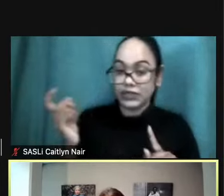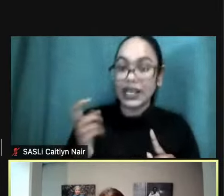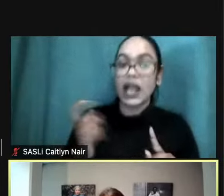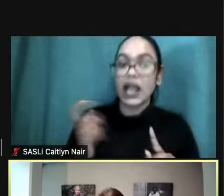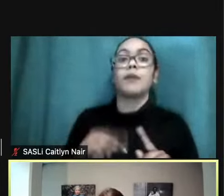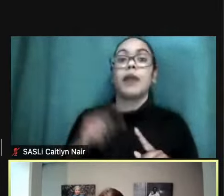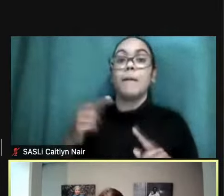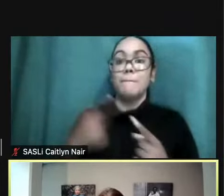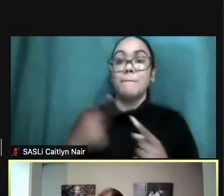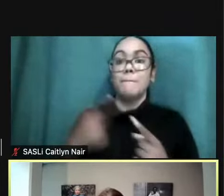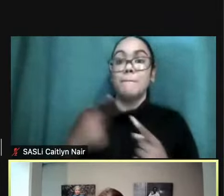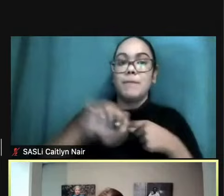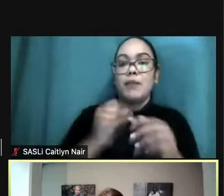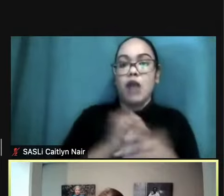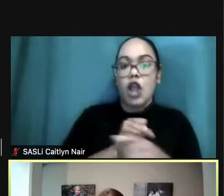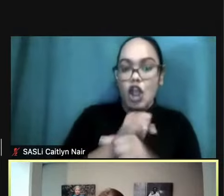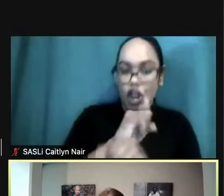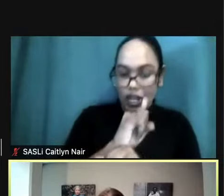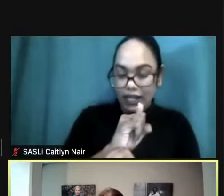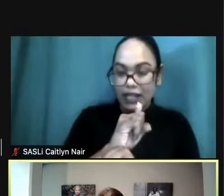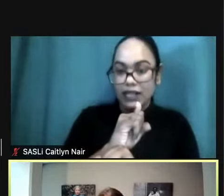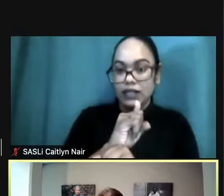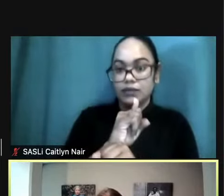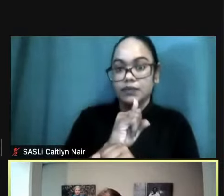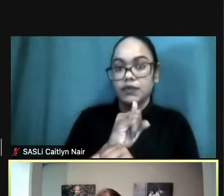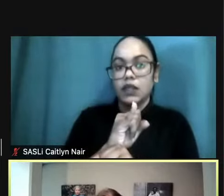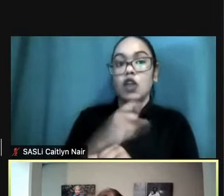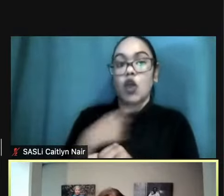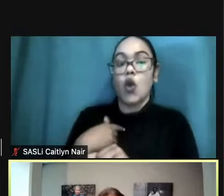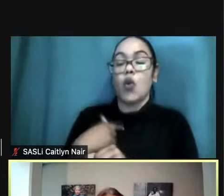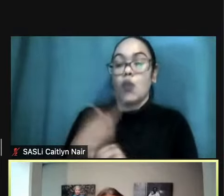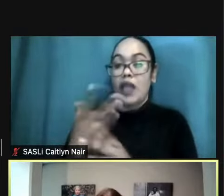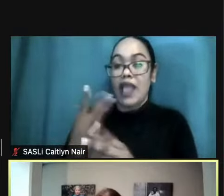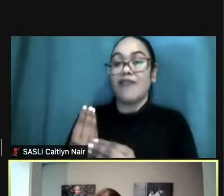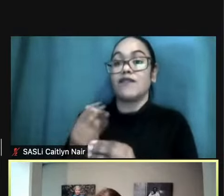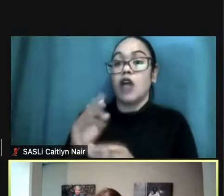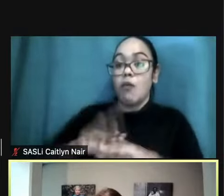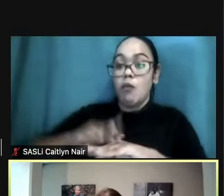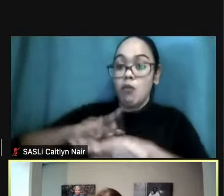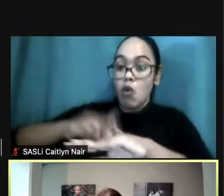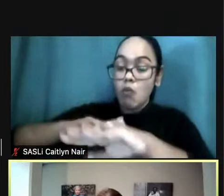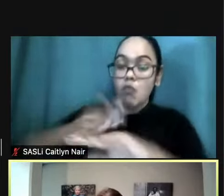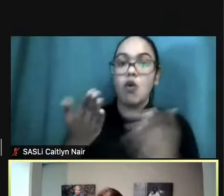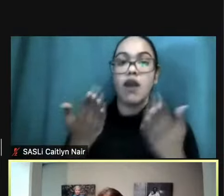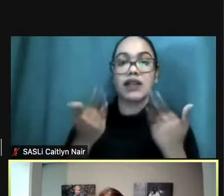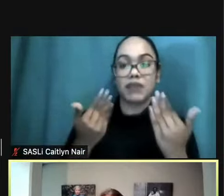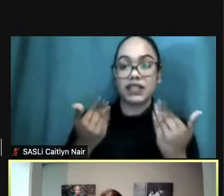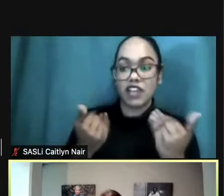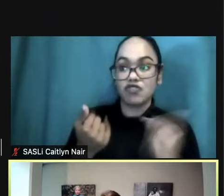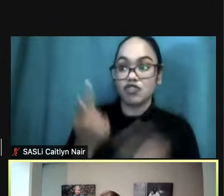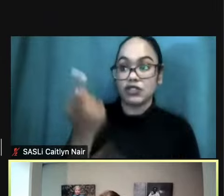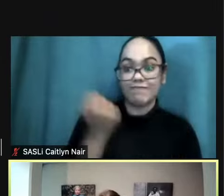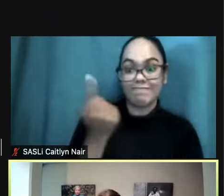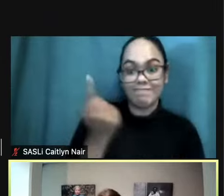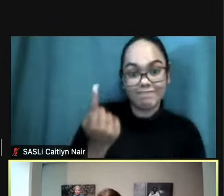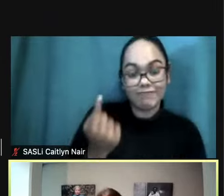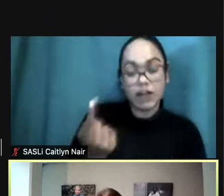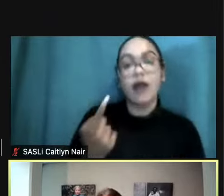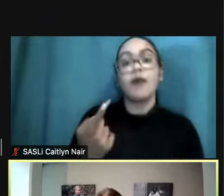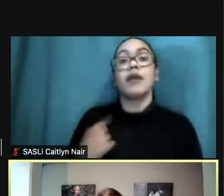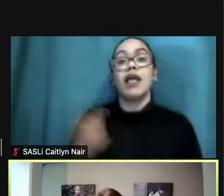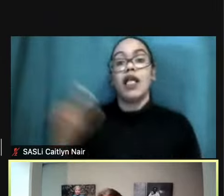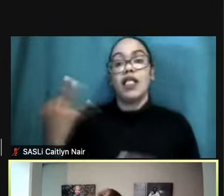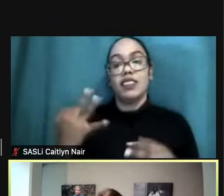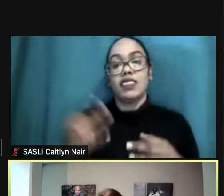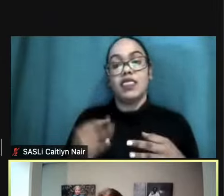mutations than we expected, especially after a very severe third wave of